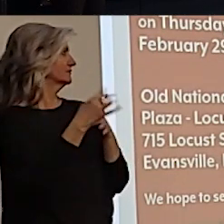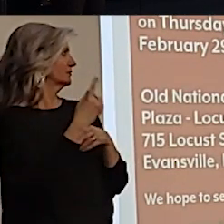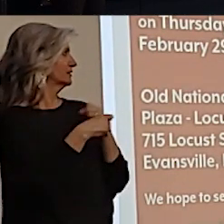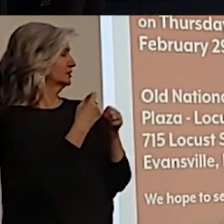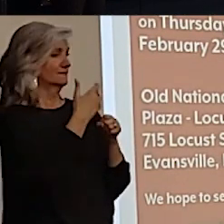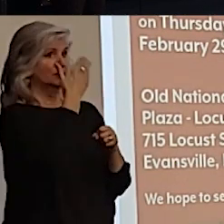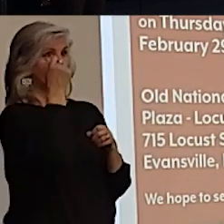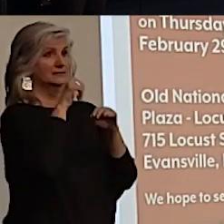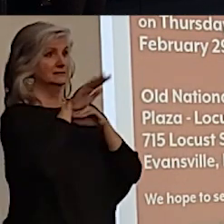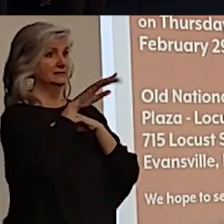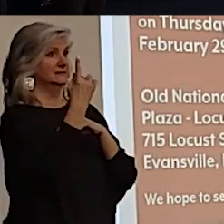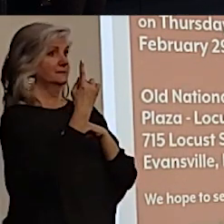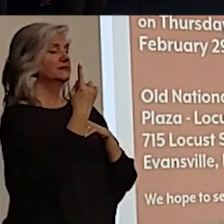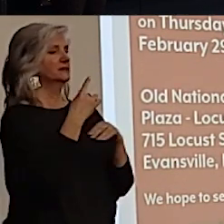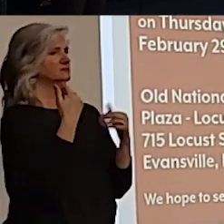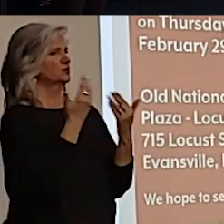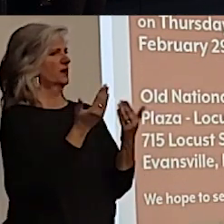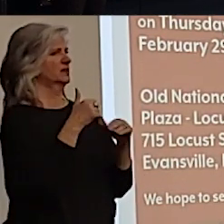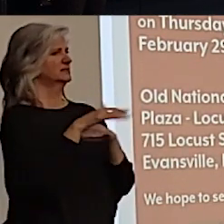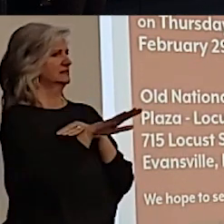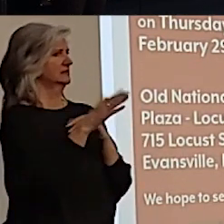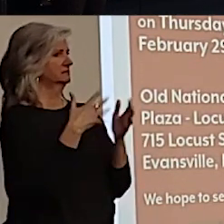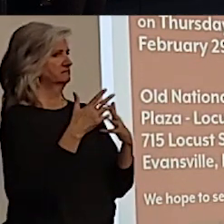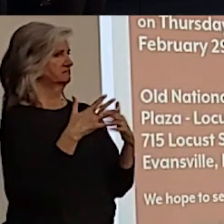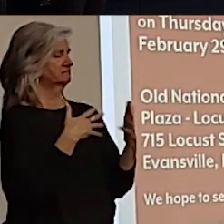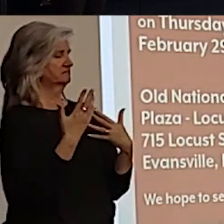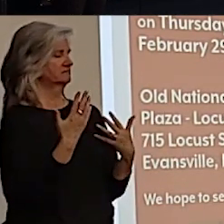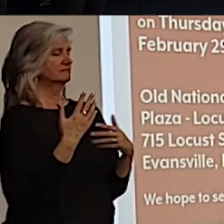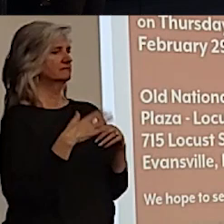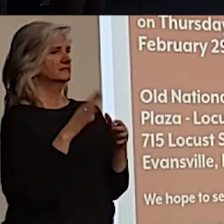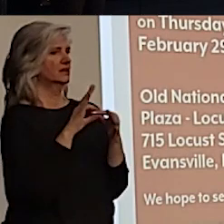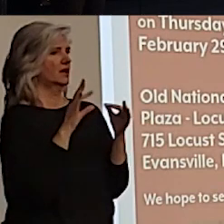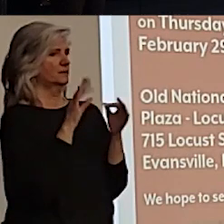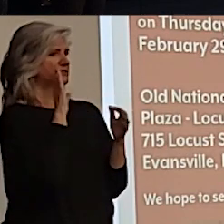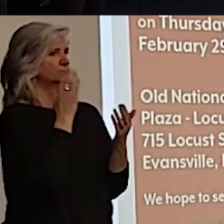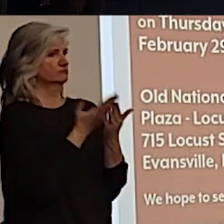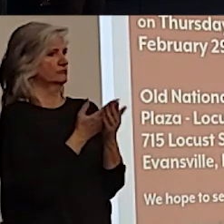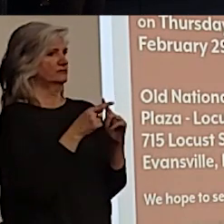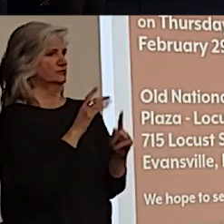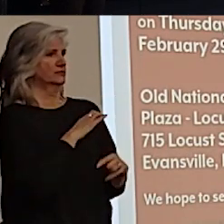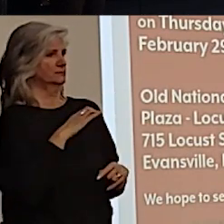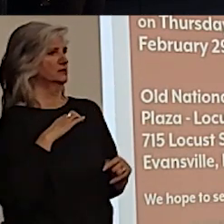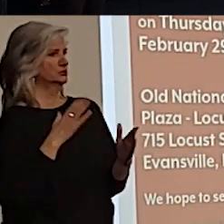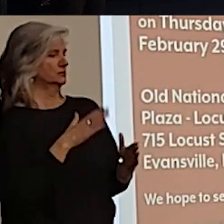something, you should submit something whenever. And those comments will get to the commission